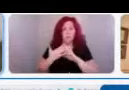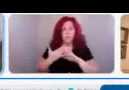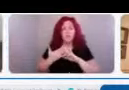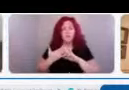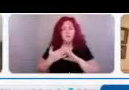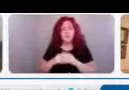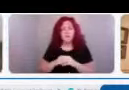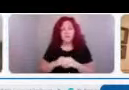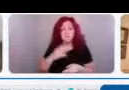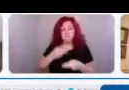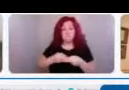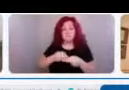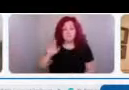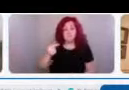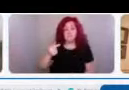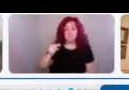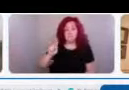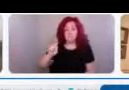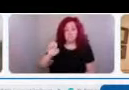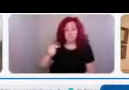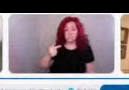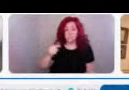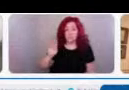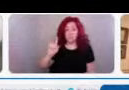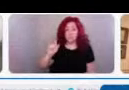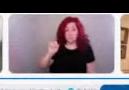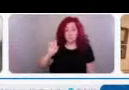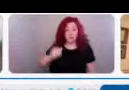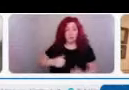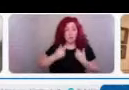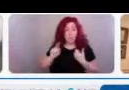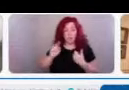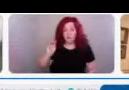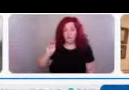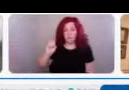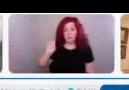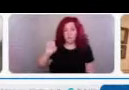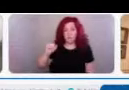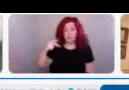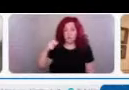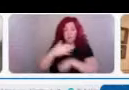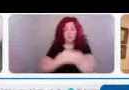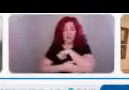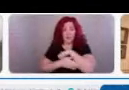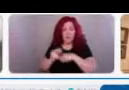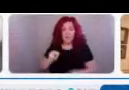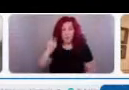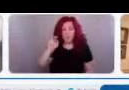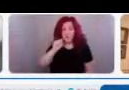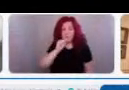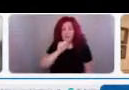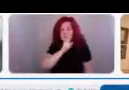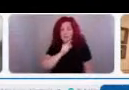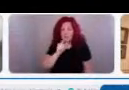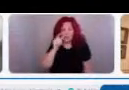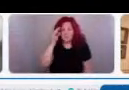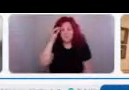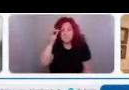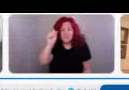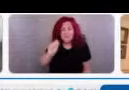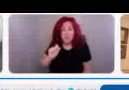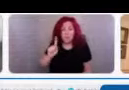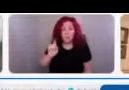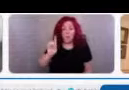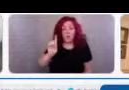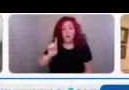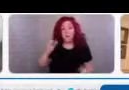my name is greg blair i live in maricopa county uh north scottsdale just south of the 101 and i'm here to today to provide you some